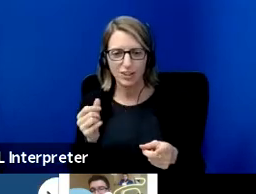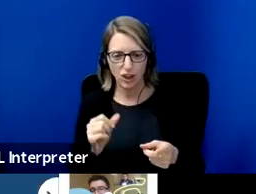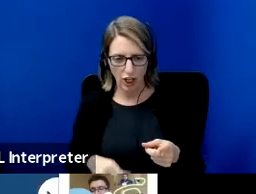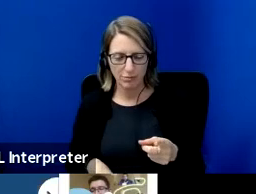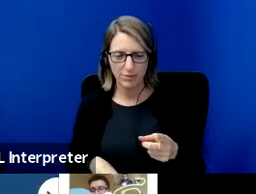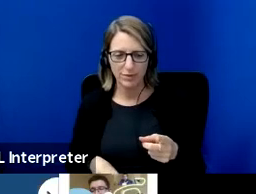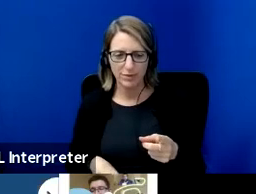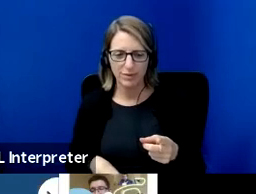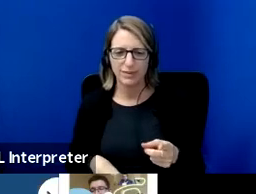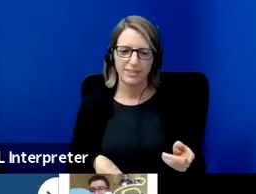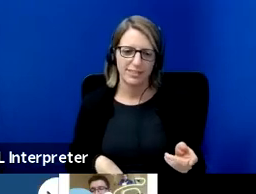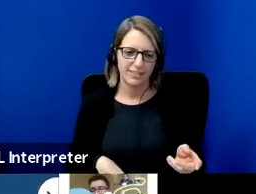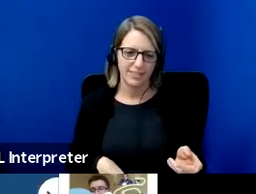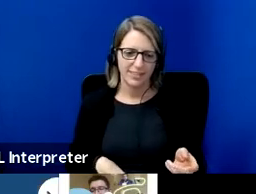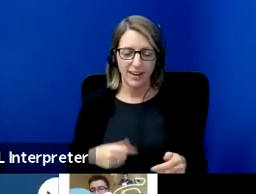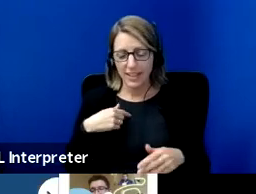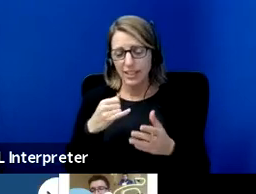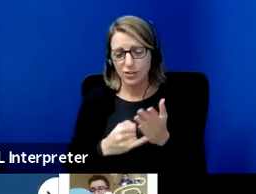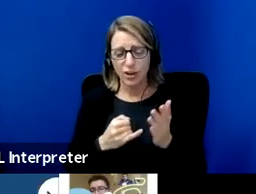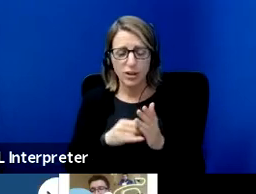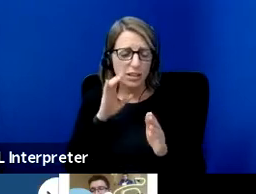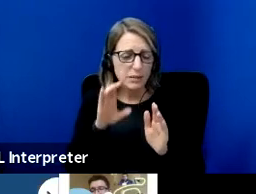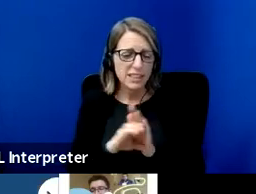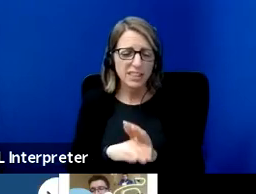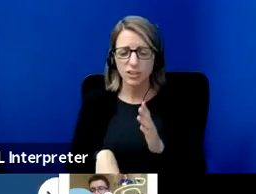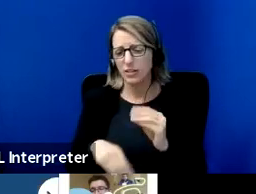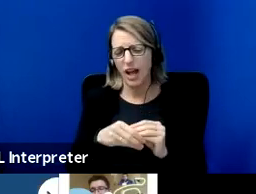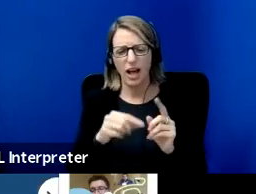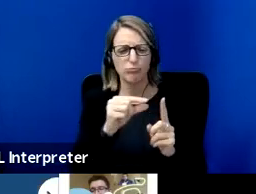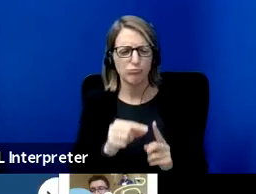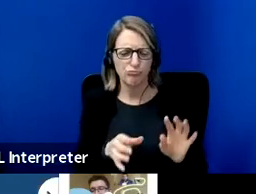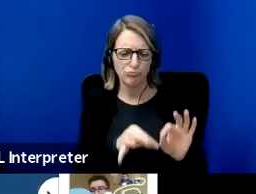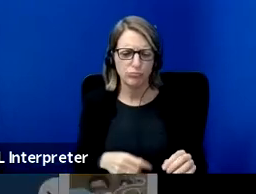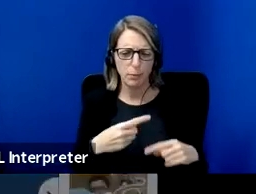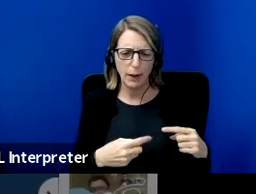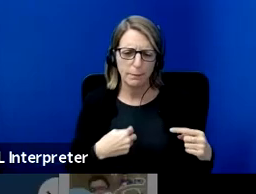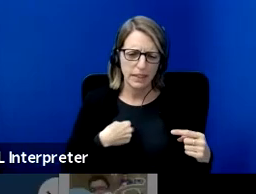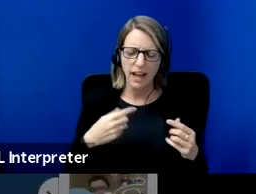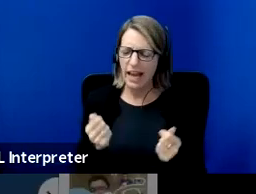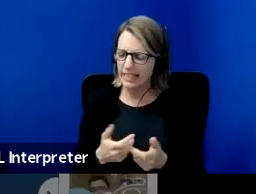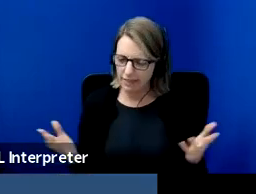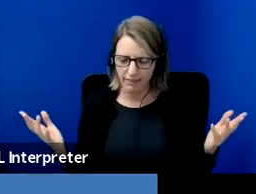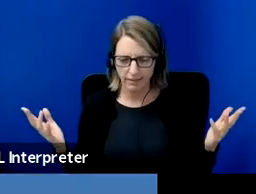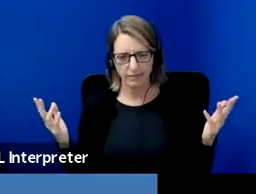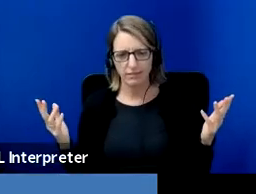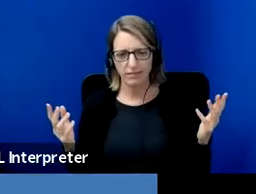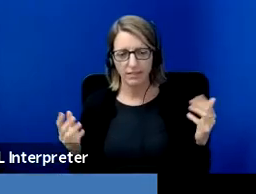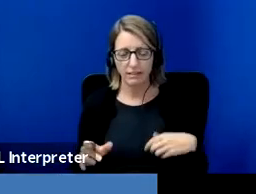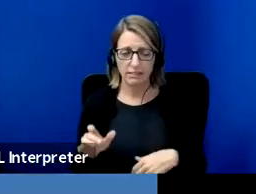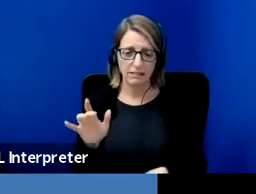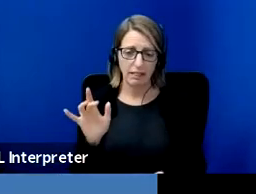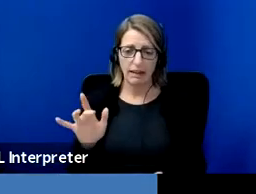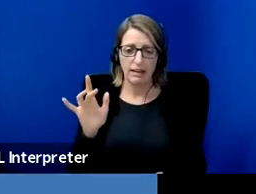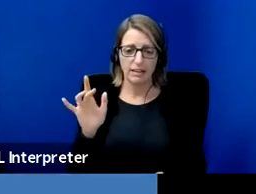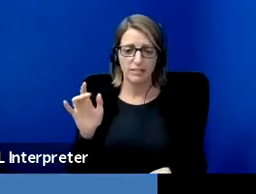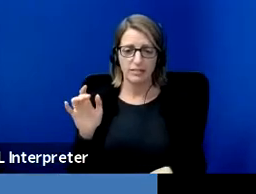a picture. I could add text about me, anything. They click the button and it